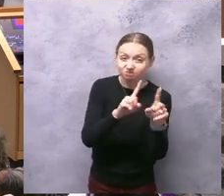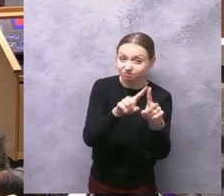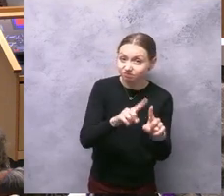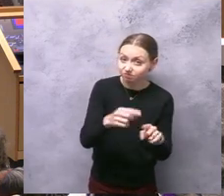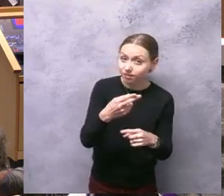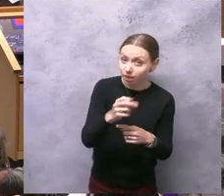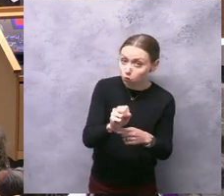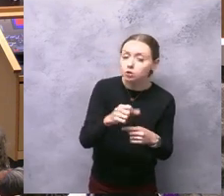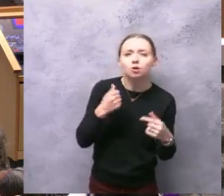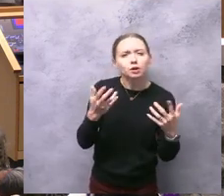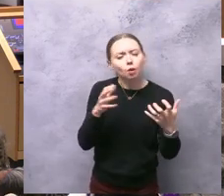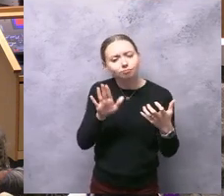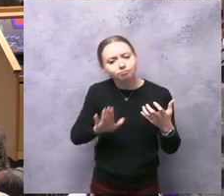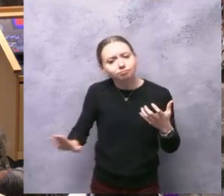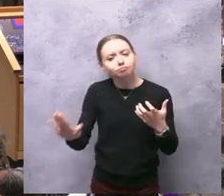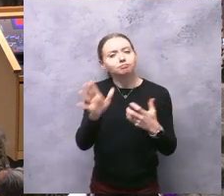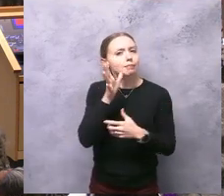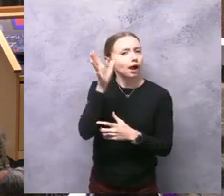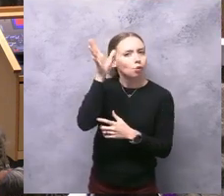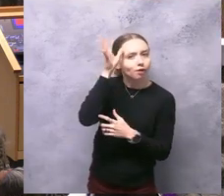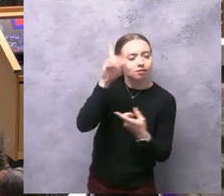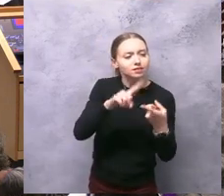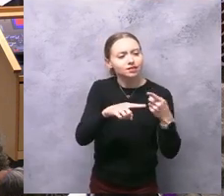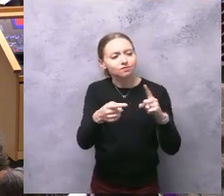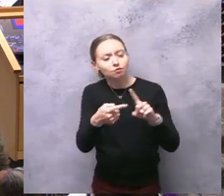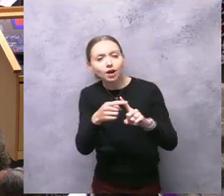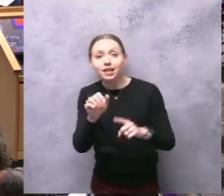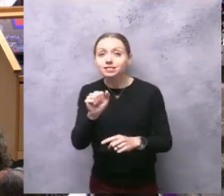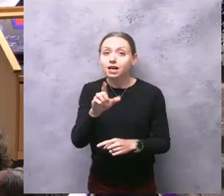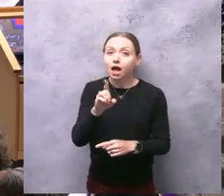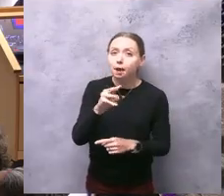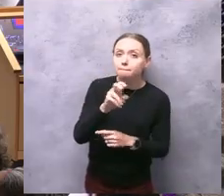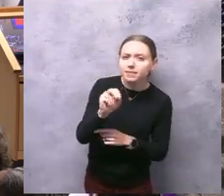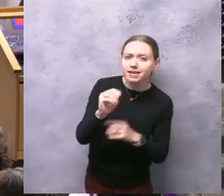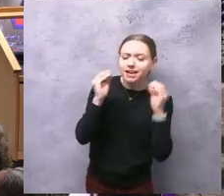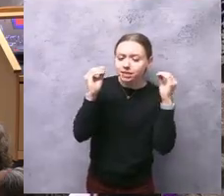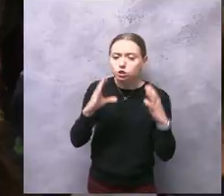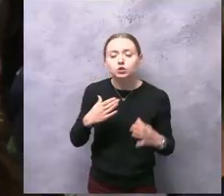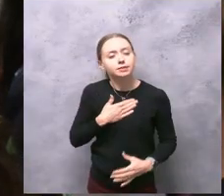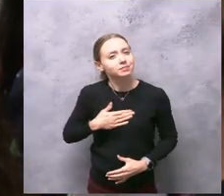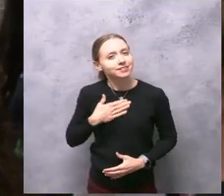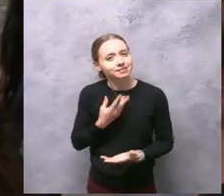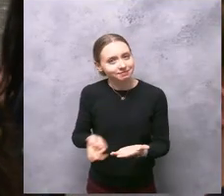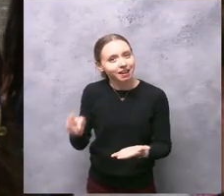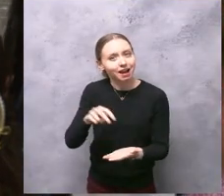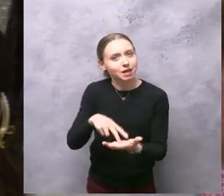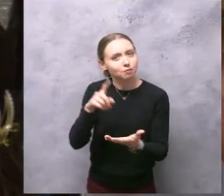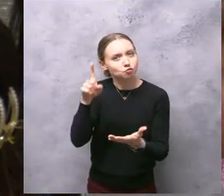we'd like their parents, friends, administrators, and teachers to please stand and be recognized.